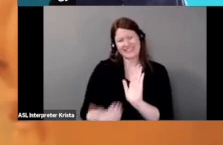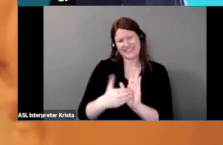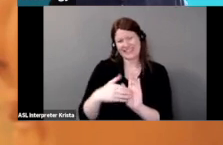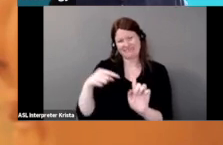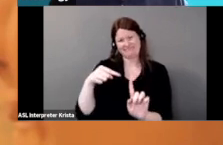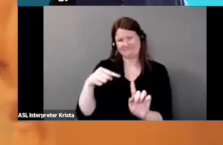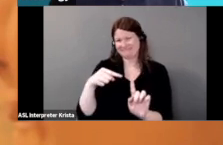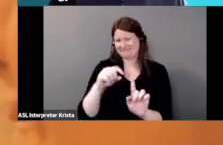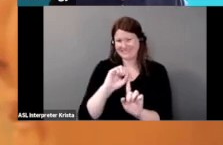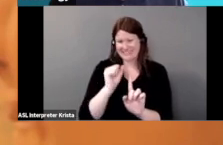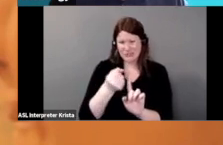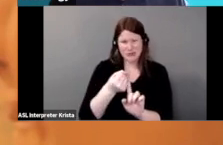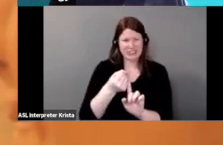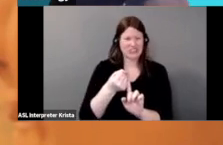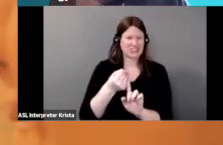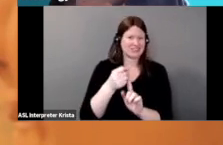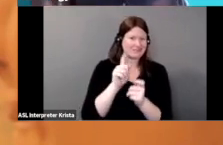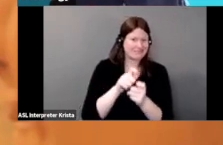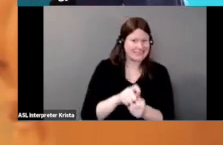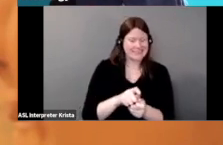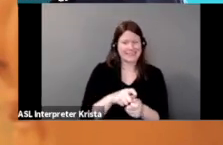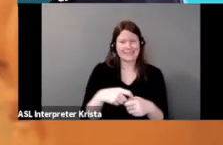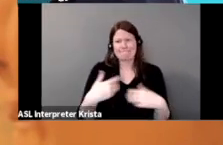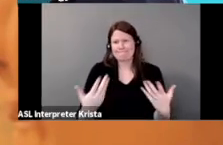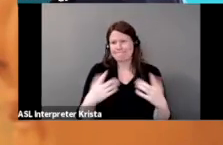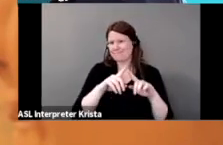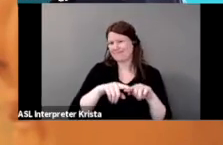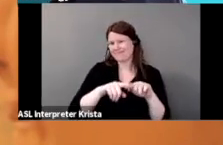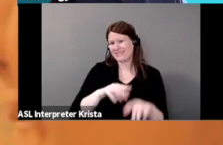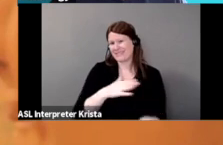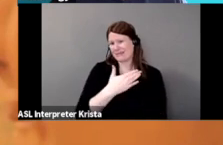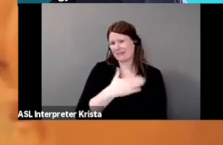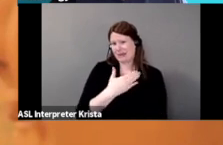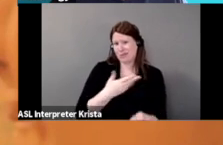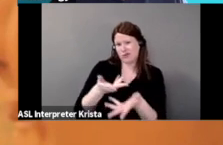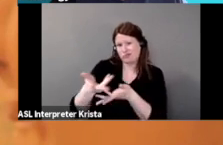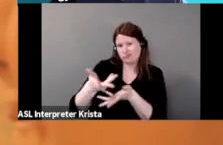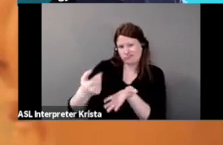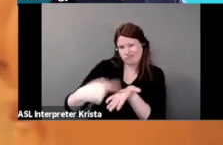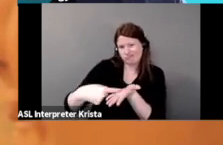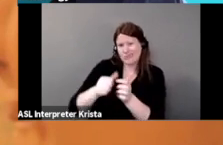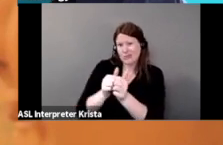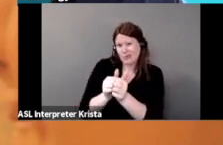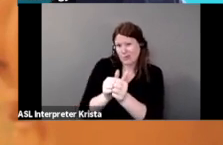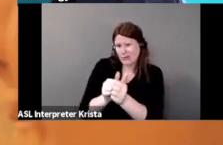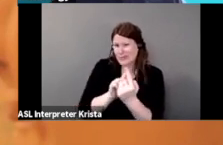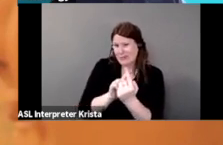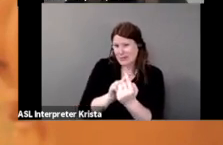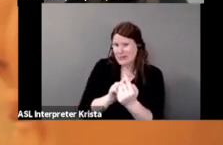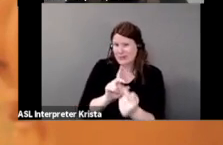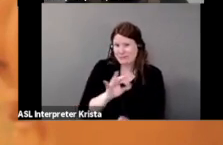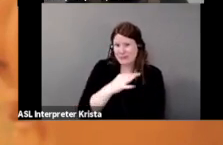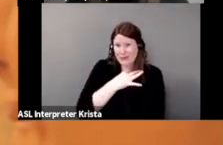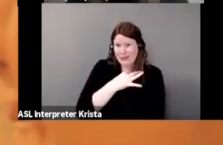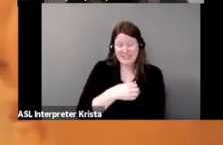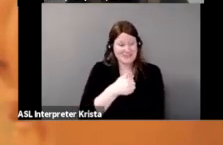happy to speak with you through as an IG mentor about that situation. Awesome,